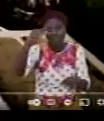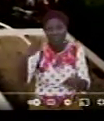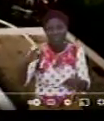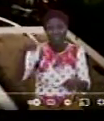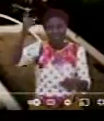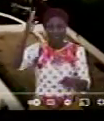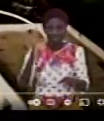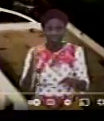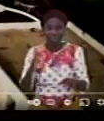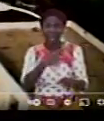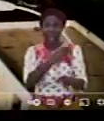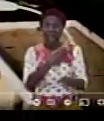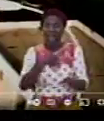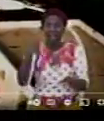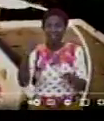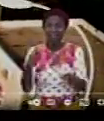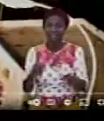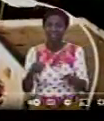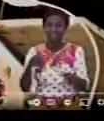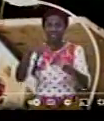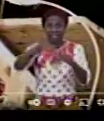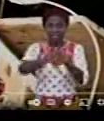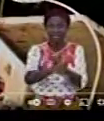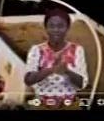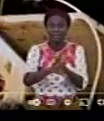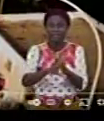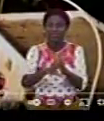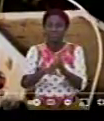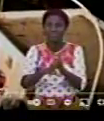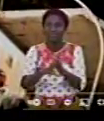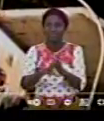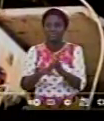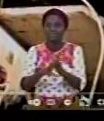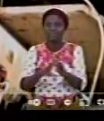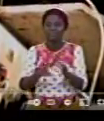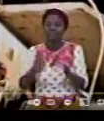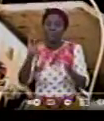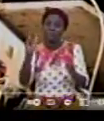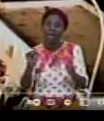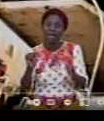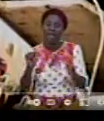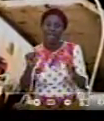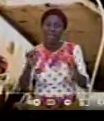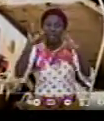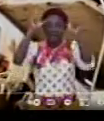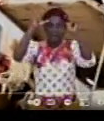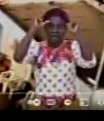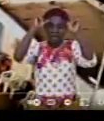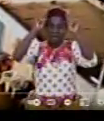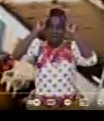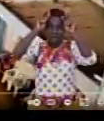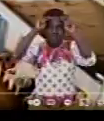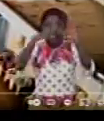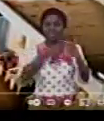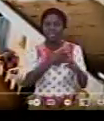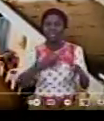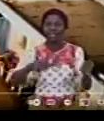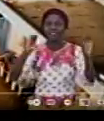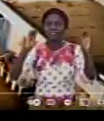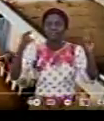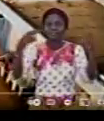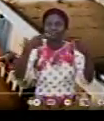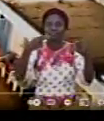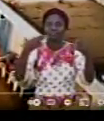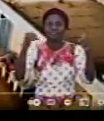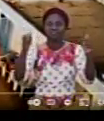he enters, guarded by horses and chariots, the chariots of